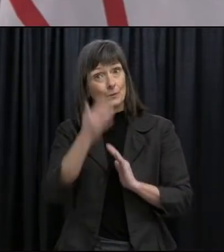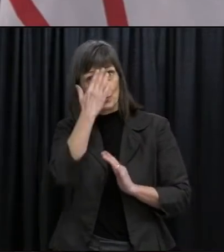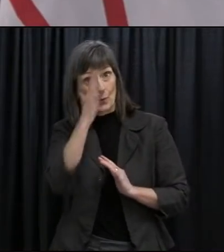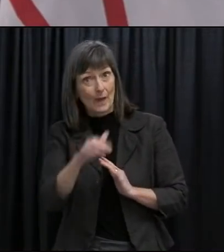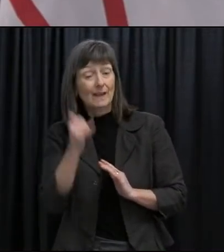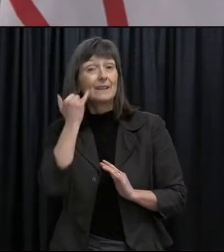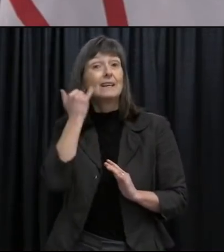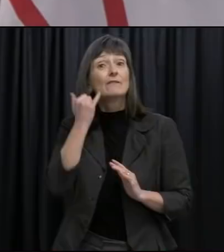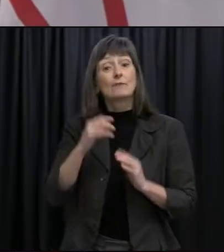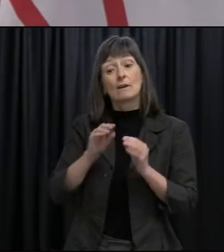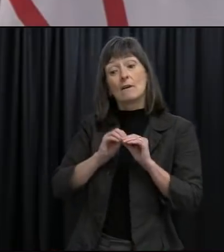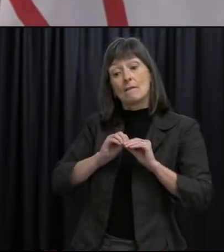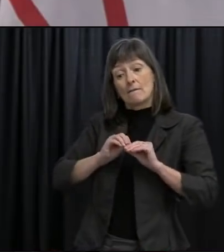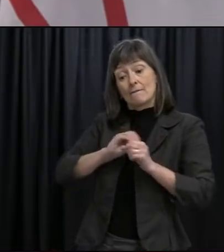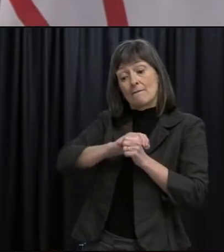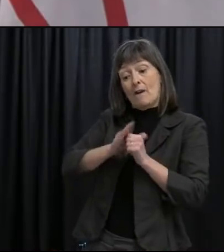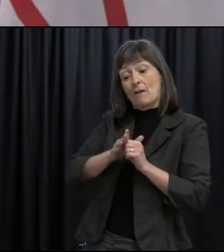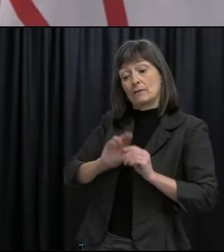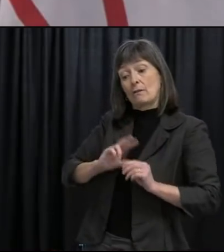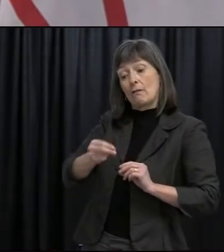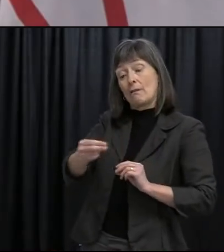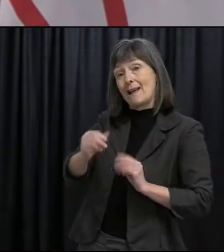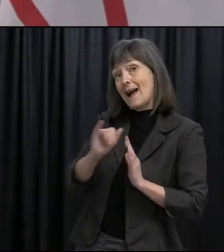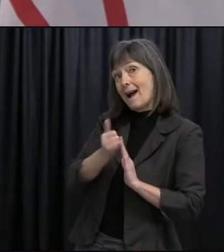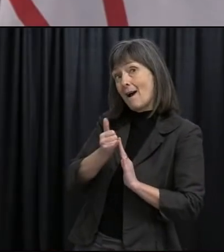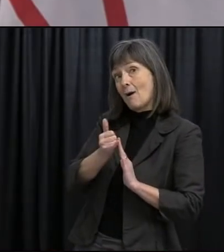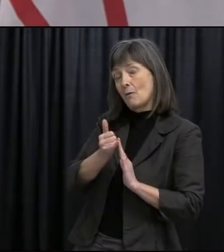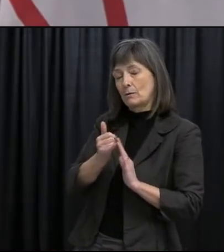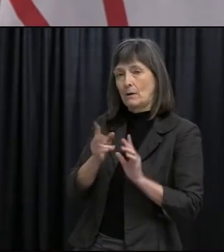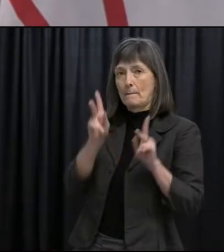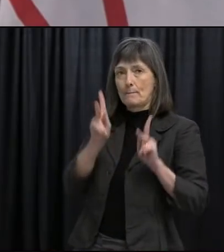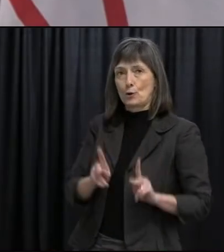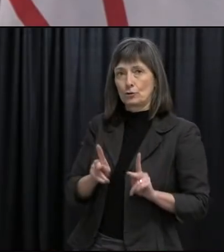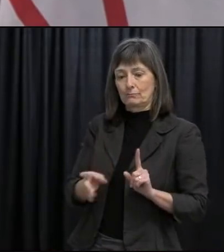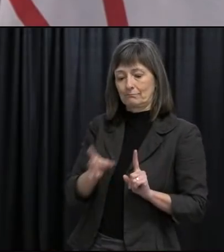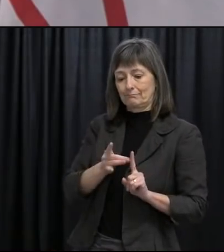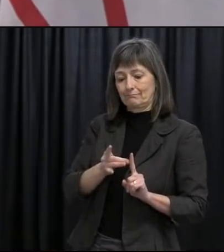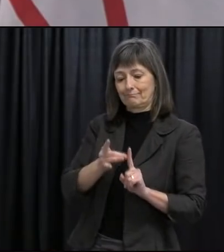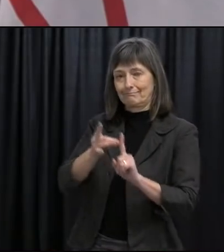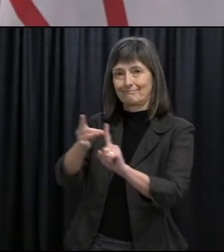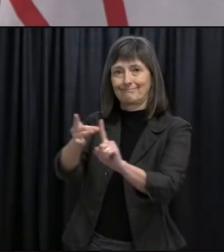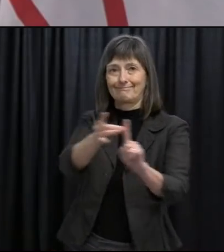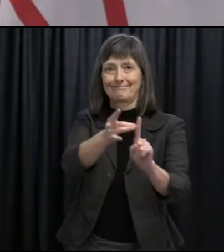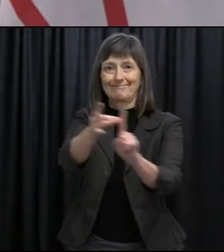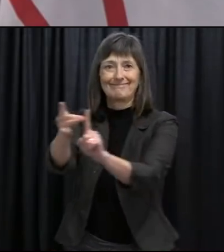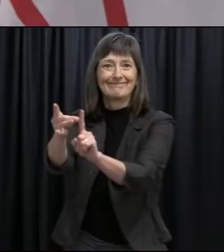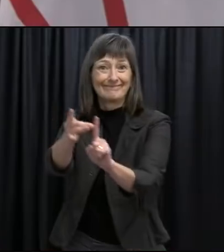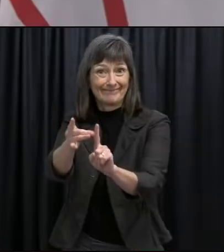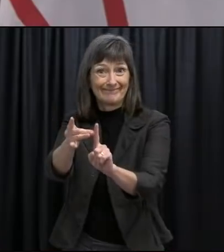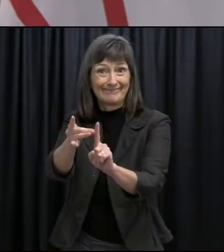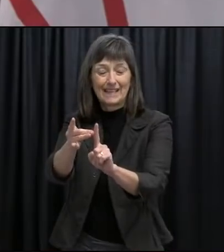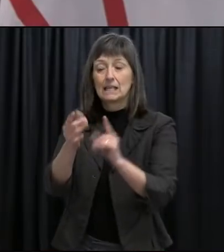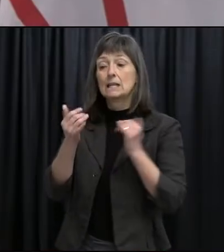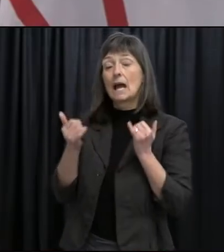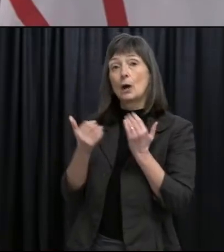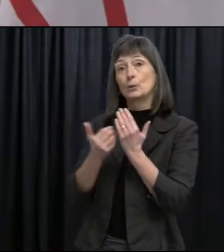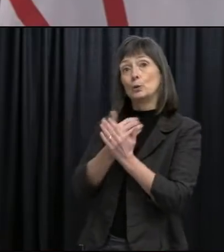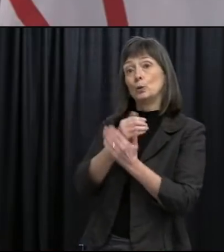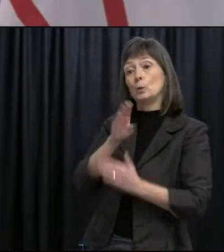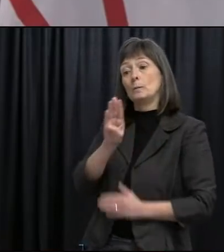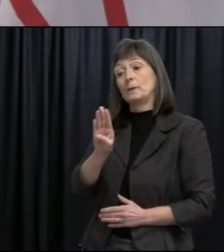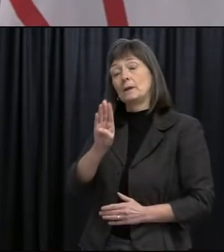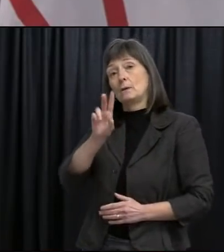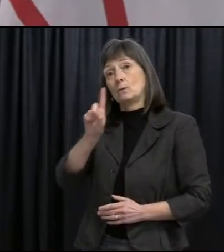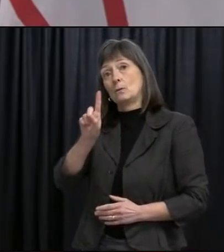people movement. So that's why a lockdown right now, especially given what we are dealing with in terms of the UK variant,